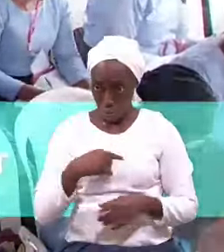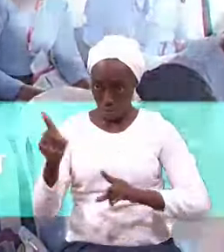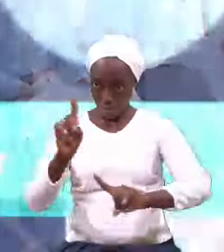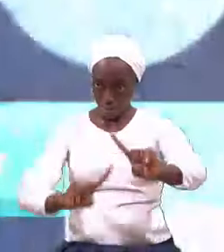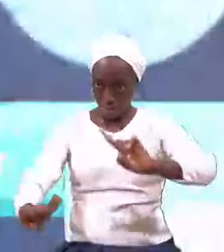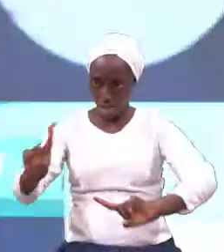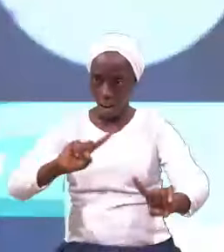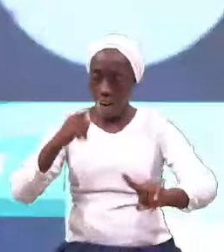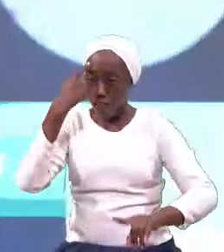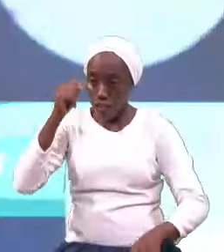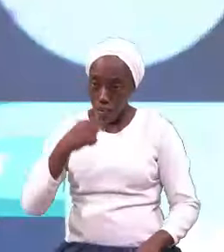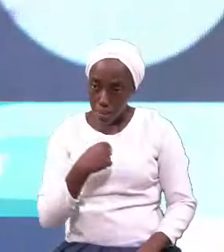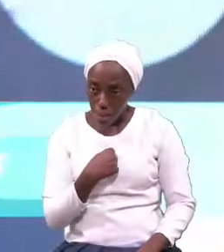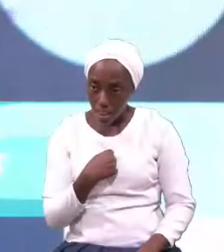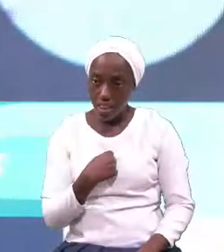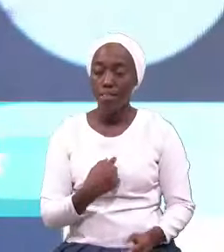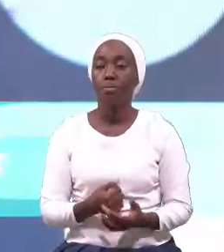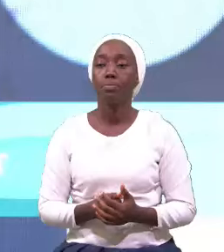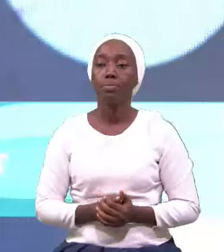You know, I've been renewed.